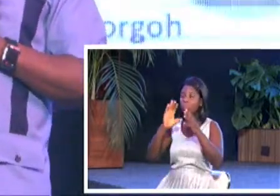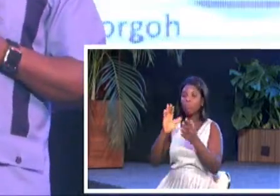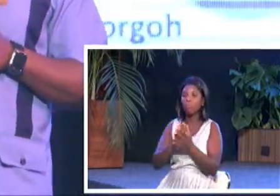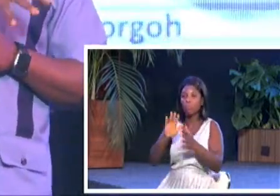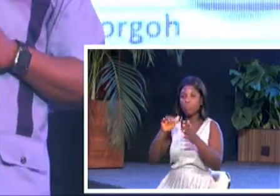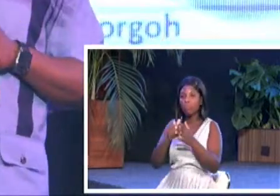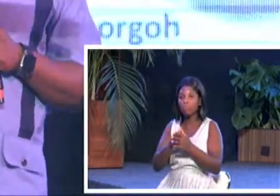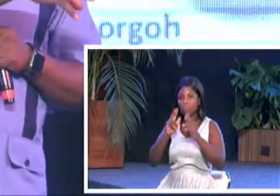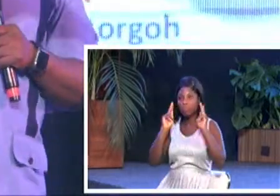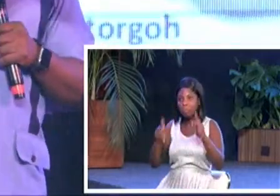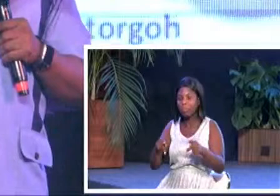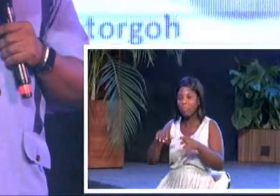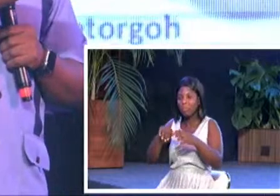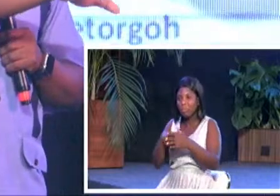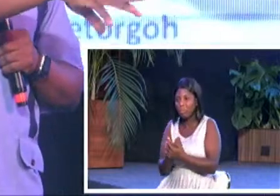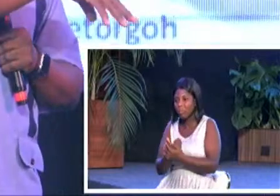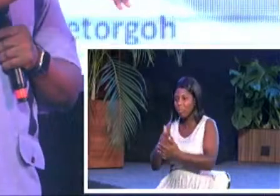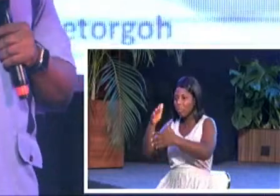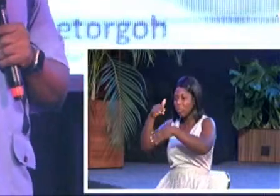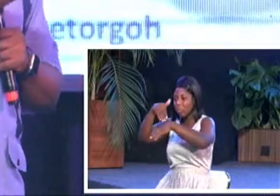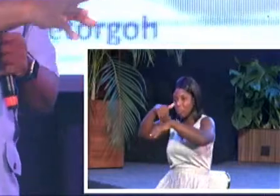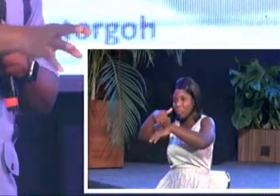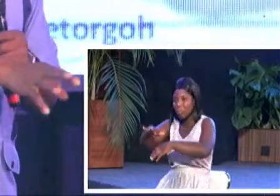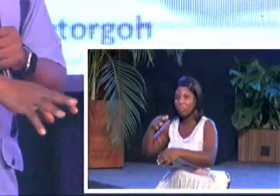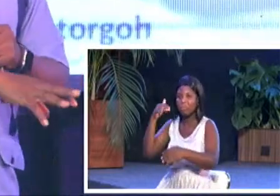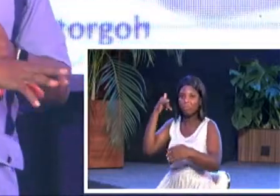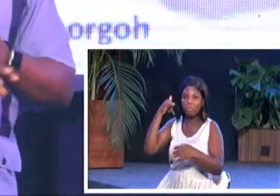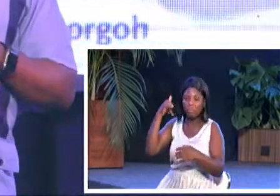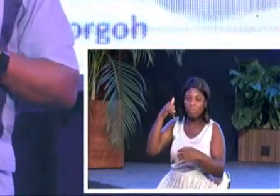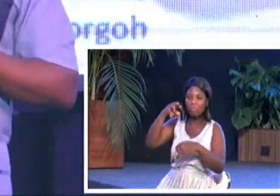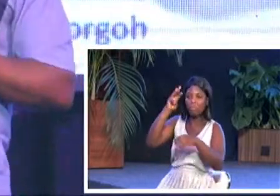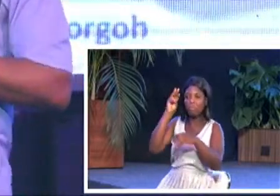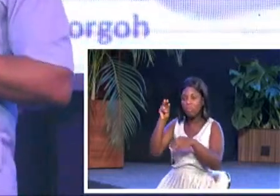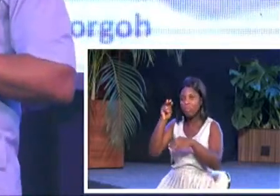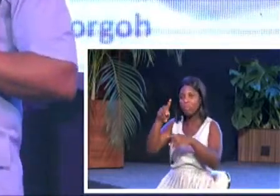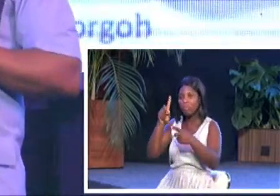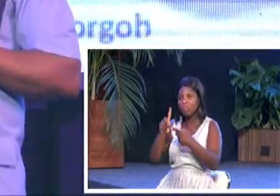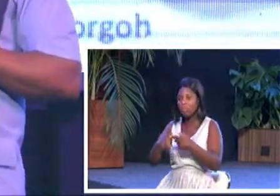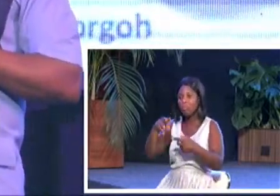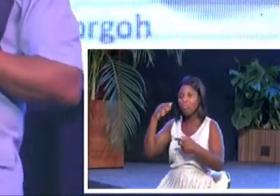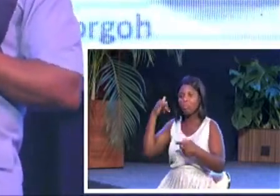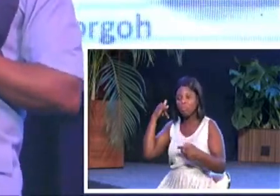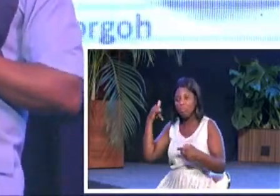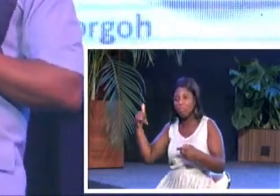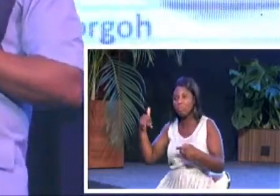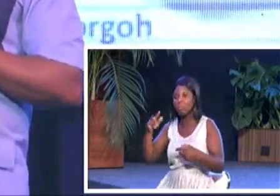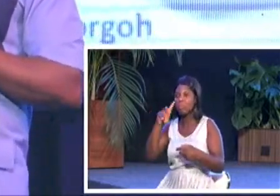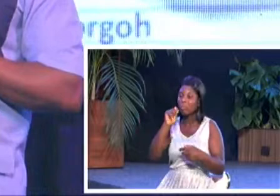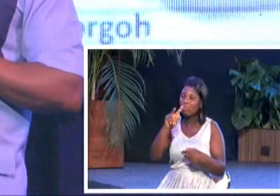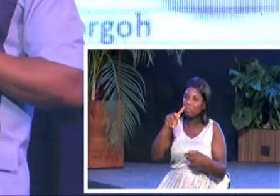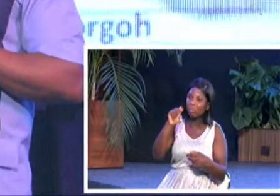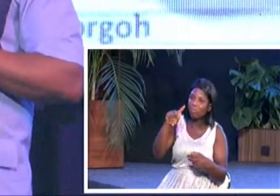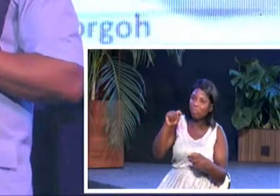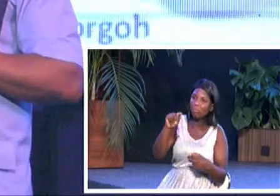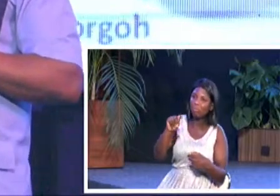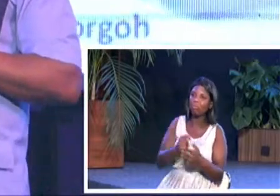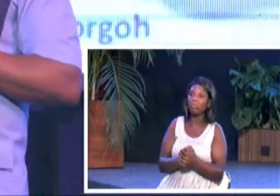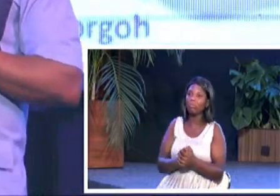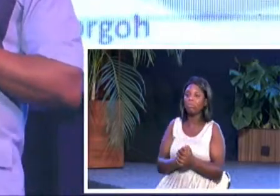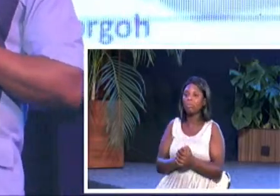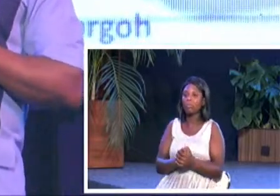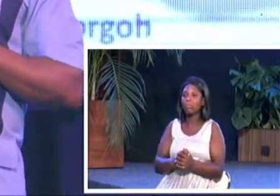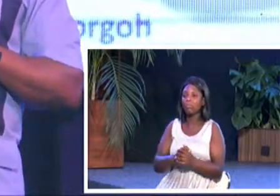radio, newspaper, billboards, or out-of-home channels. Now, we have digital communication